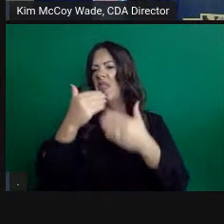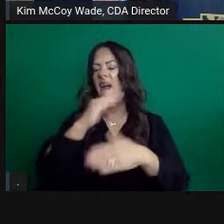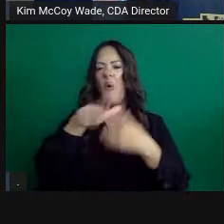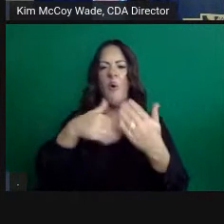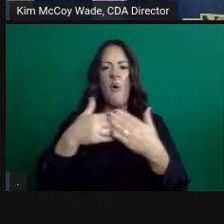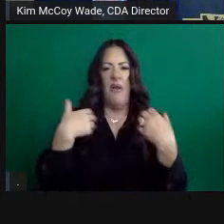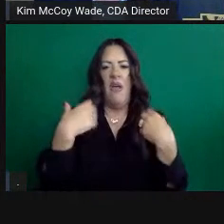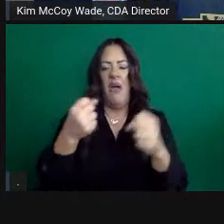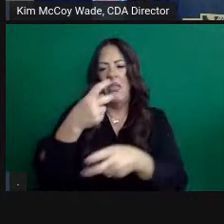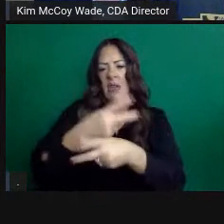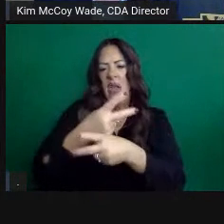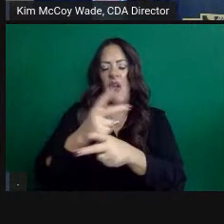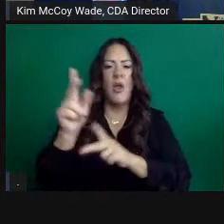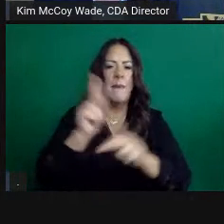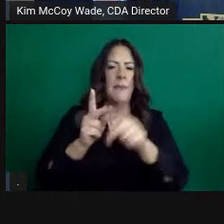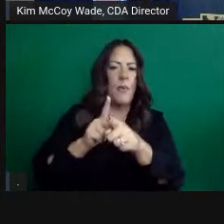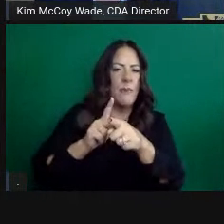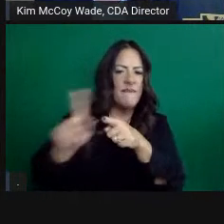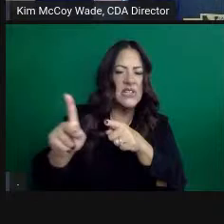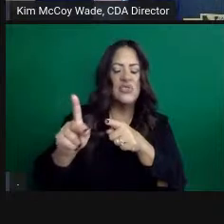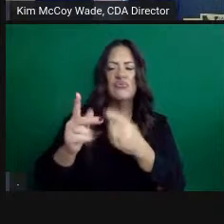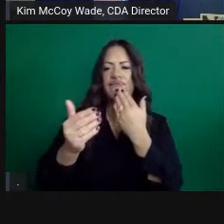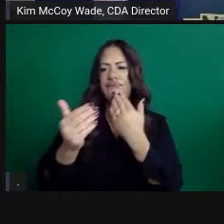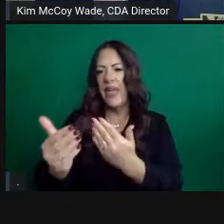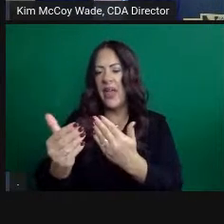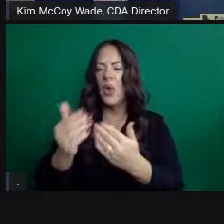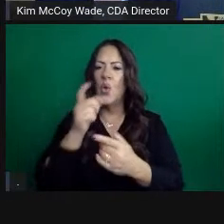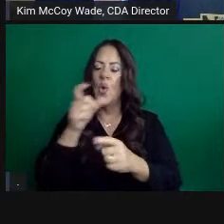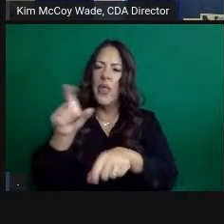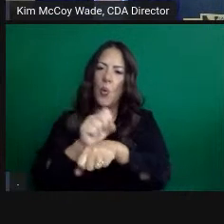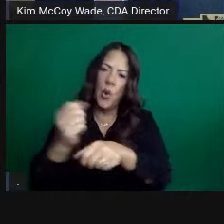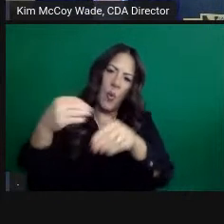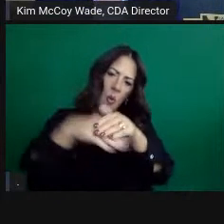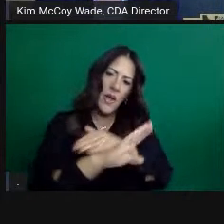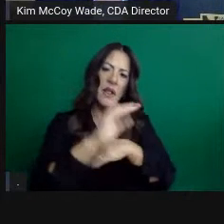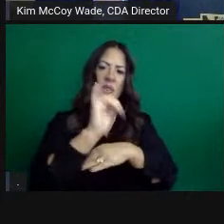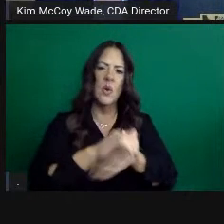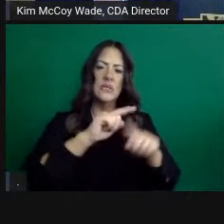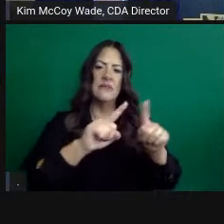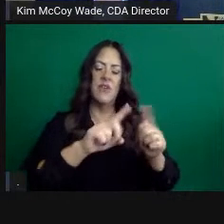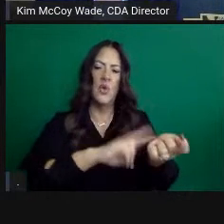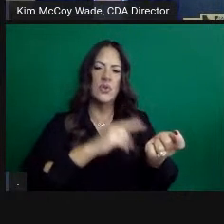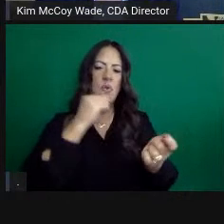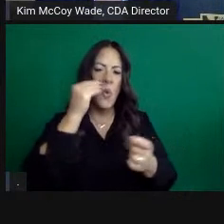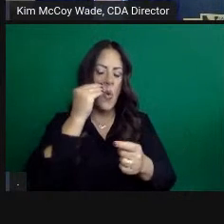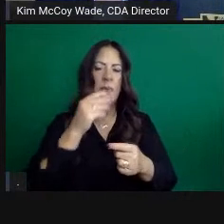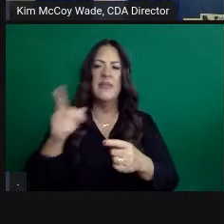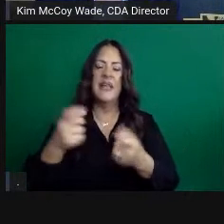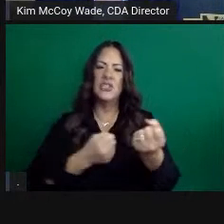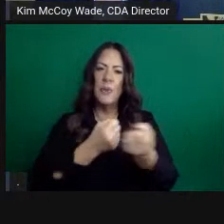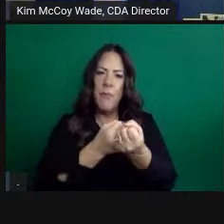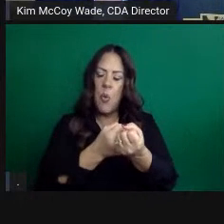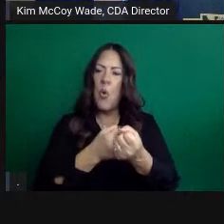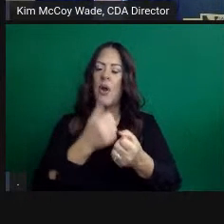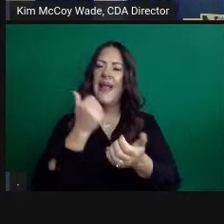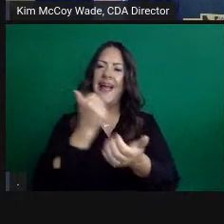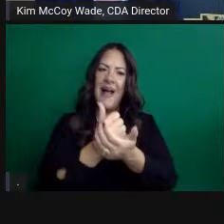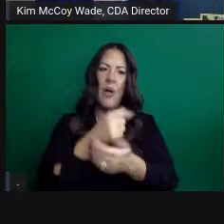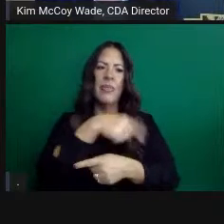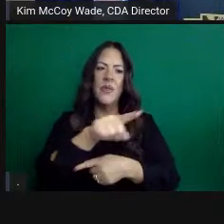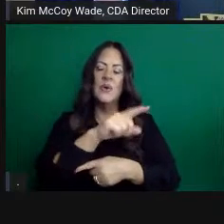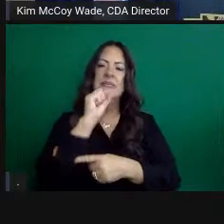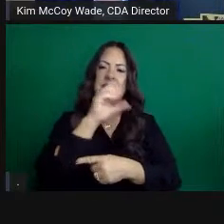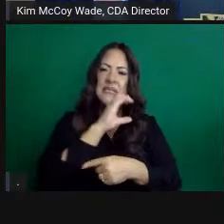workers and workers in these homes who are helping friends and family stay connected through cell phone calls and